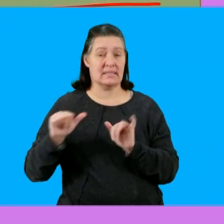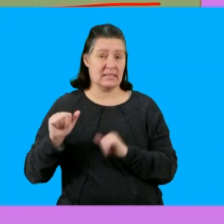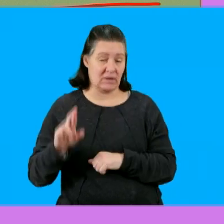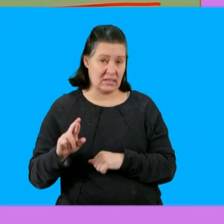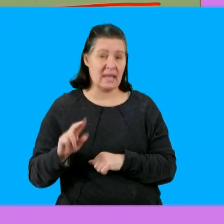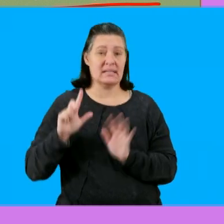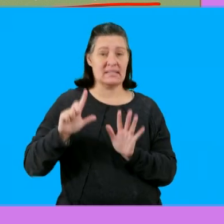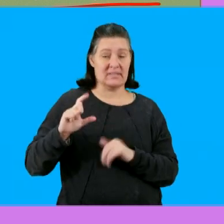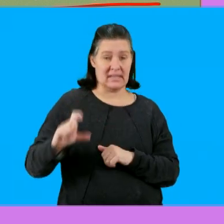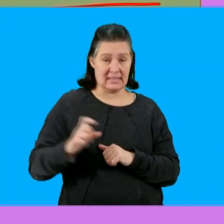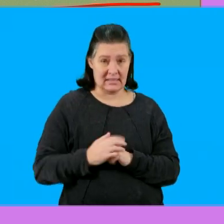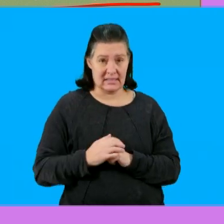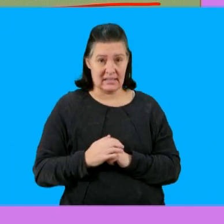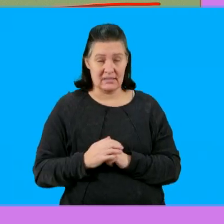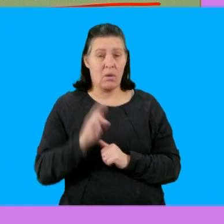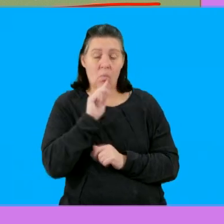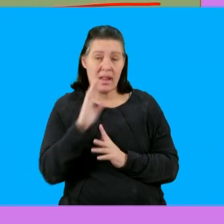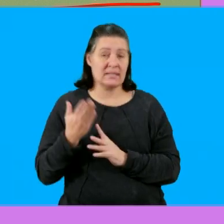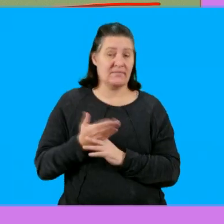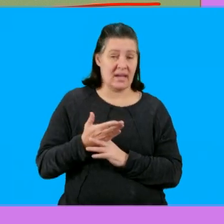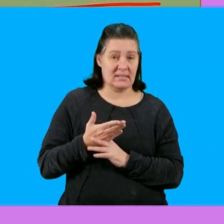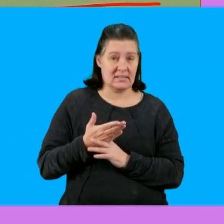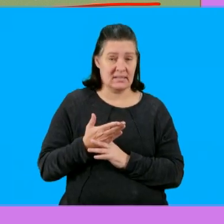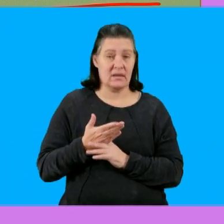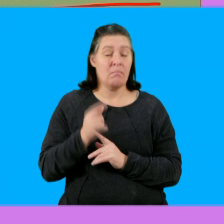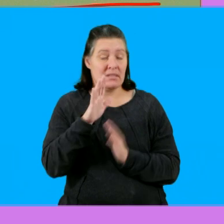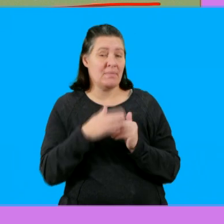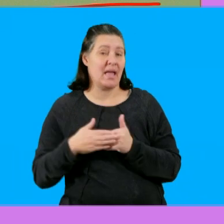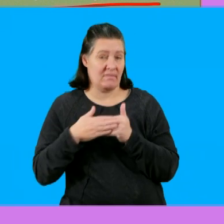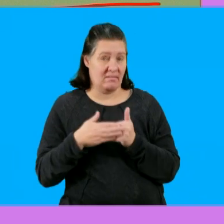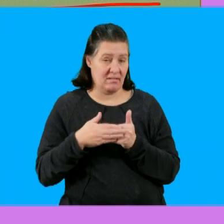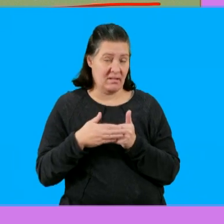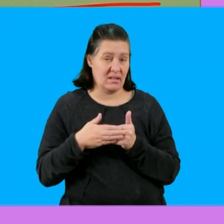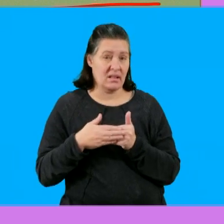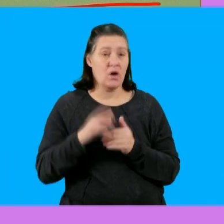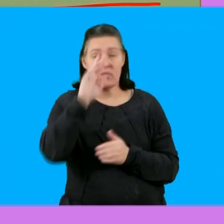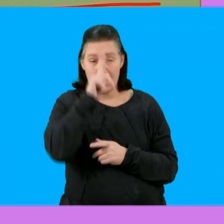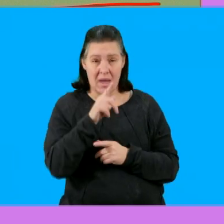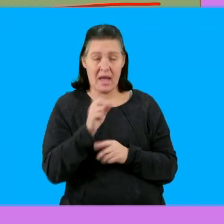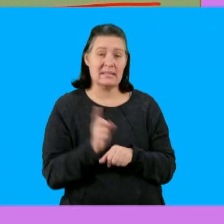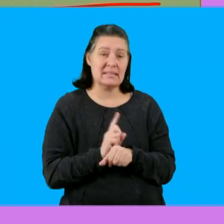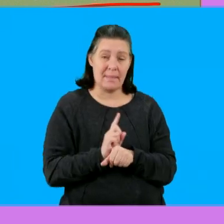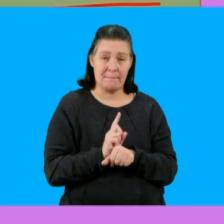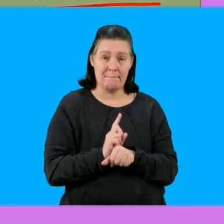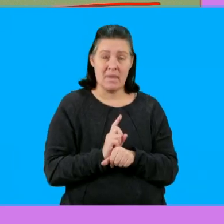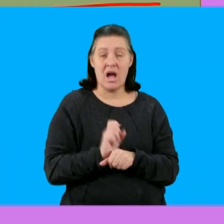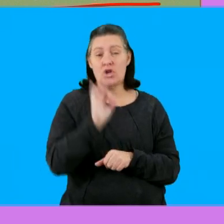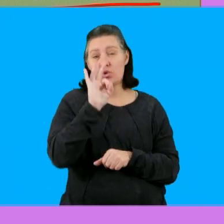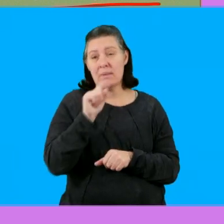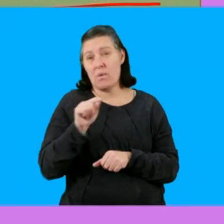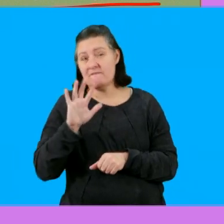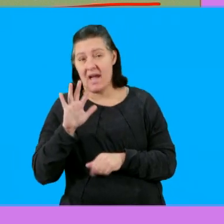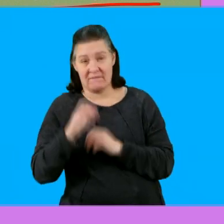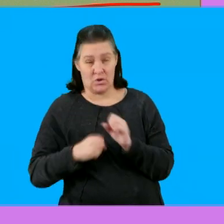10,686 rand and 7 cents. And I'm going to divide that by, and now we have to be careful, remember, it's a period of